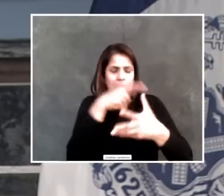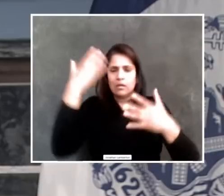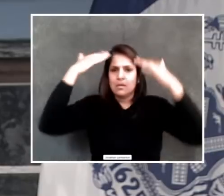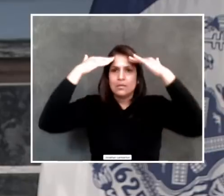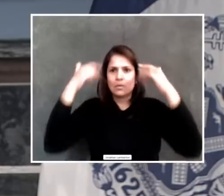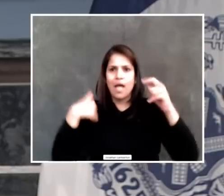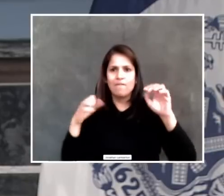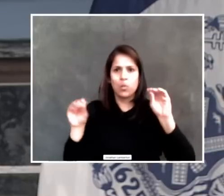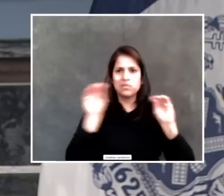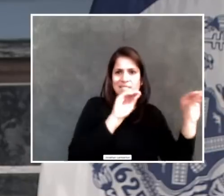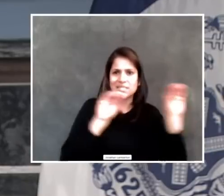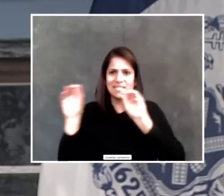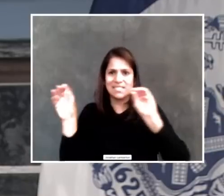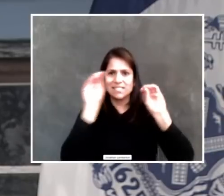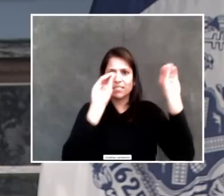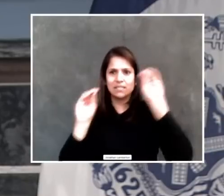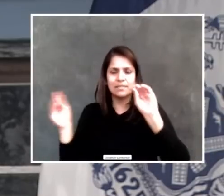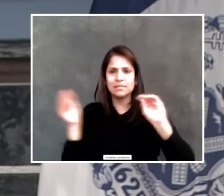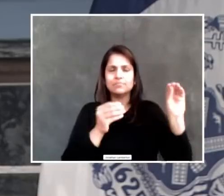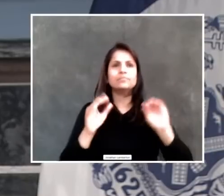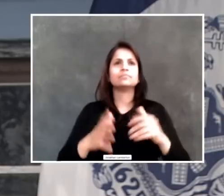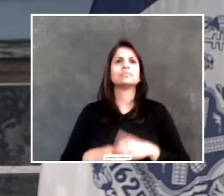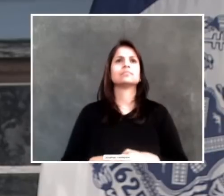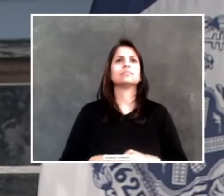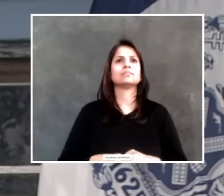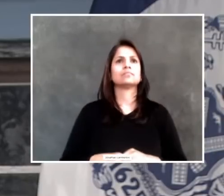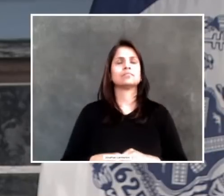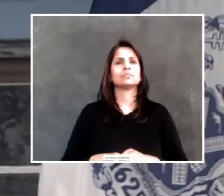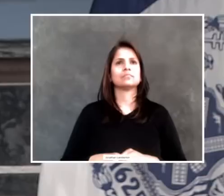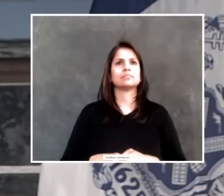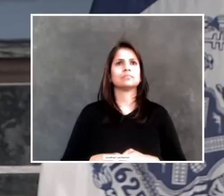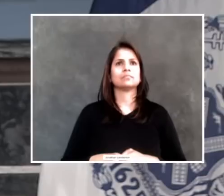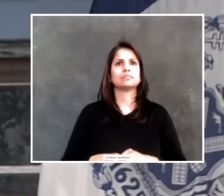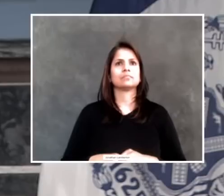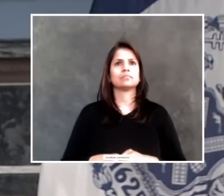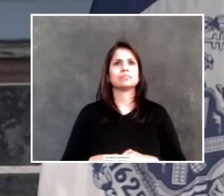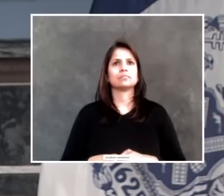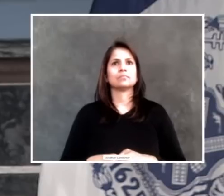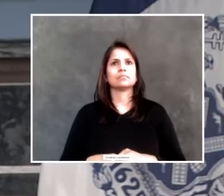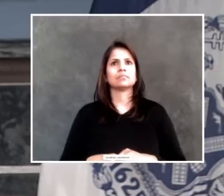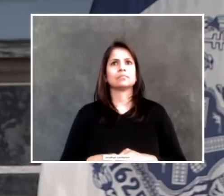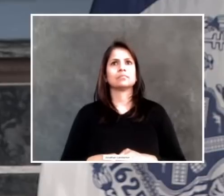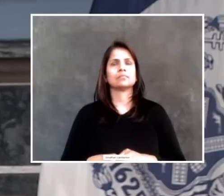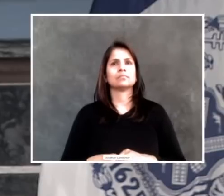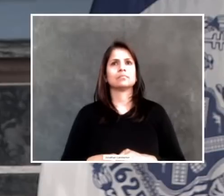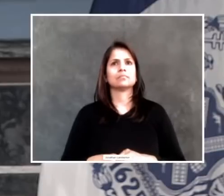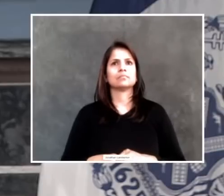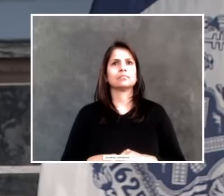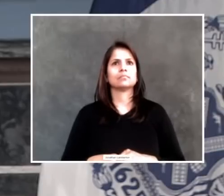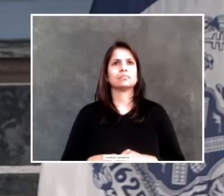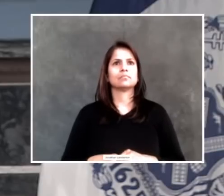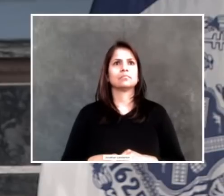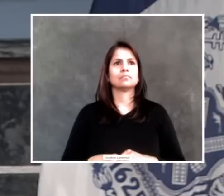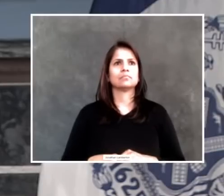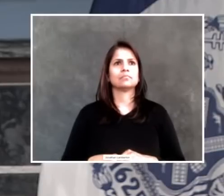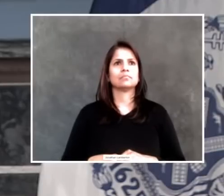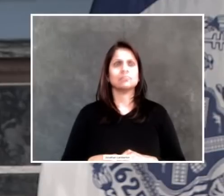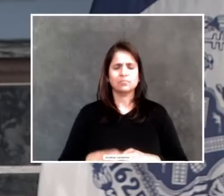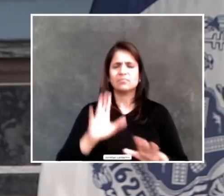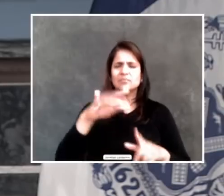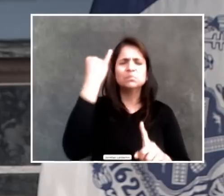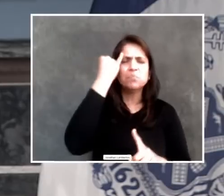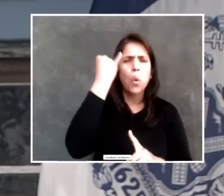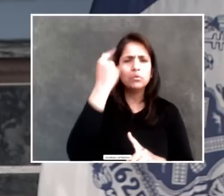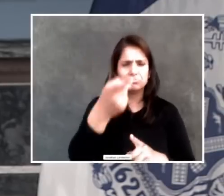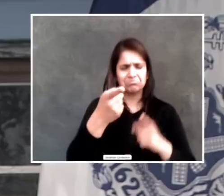test doesn't tell you everything. It tells you a point in time. The antibody test is interesting, which we still don't have, obviously,